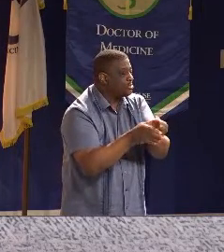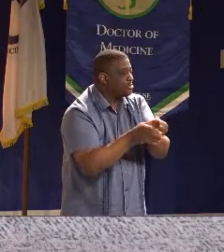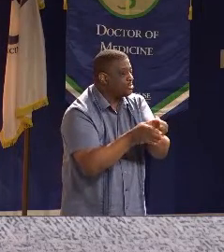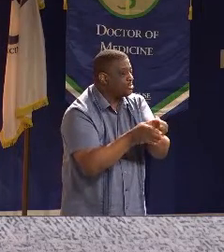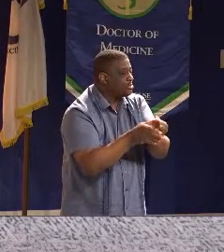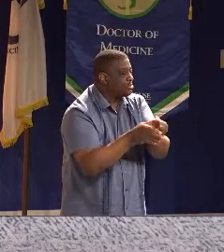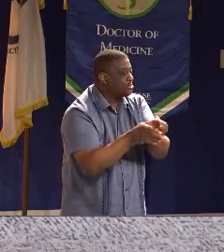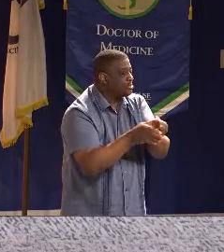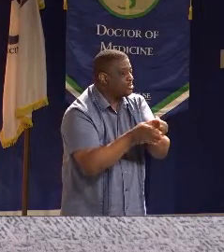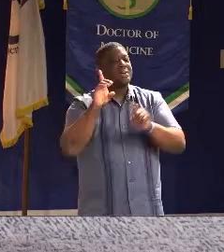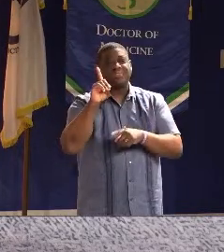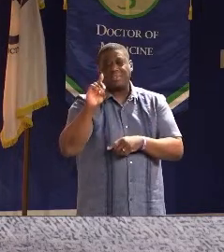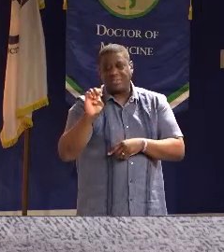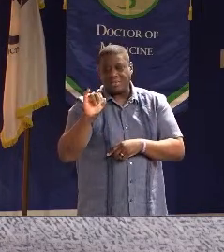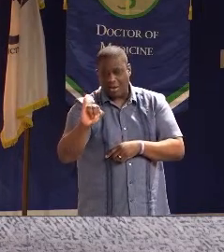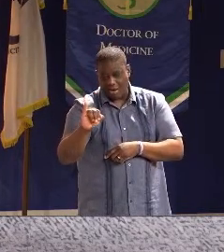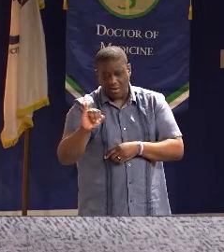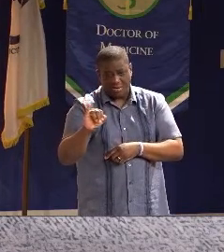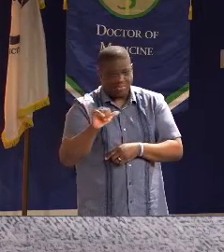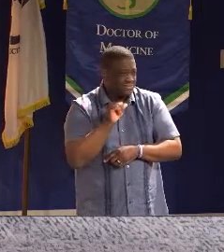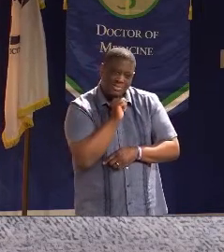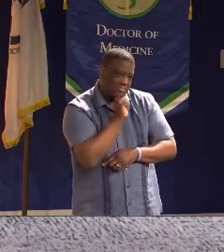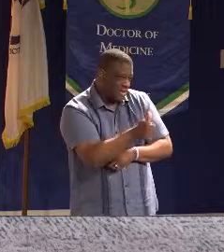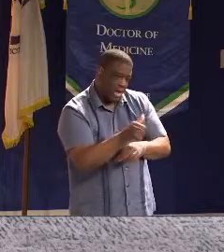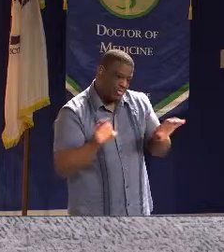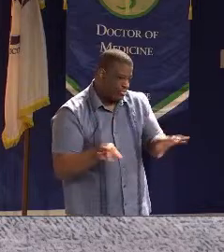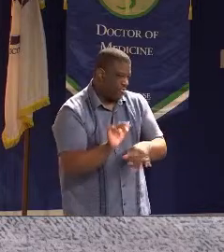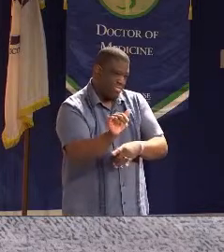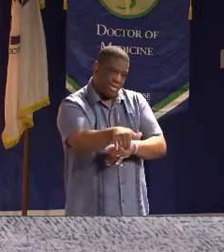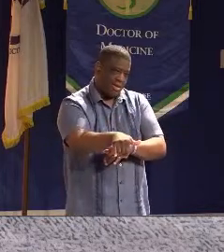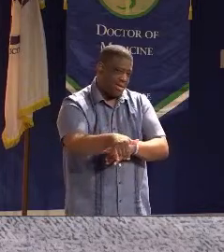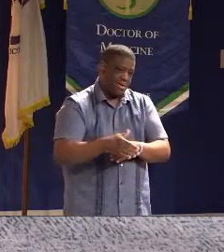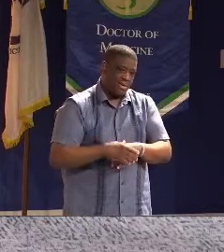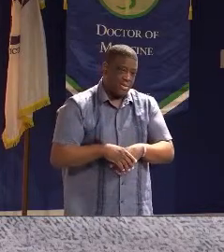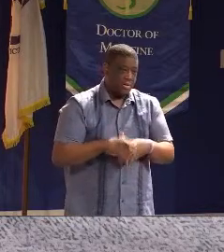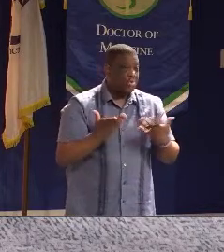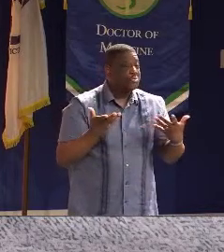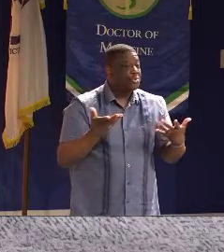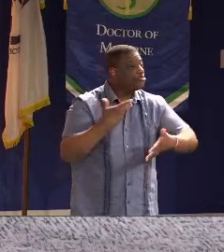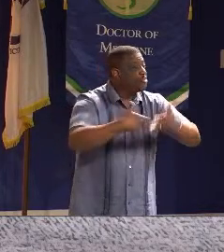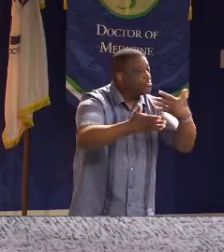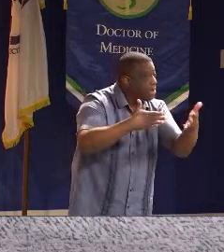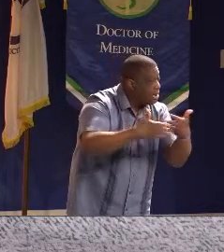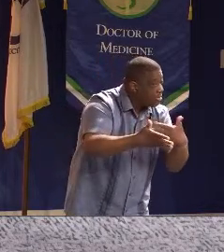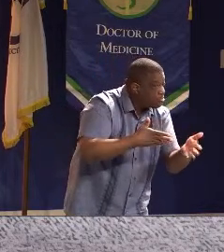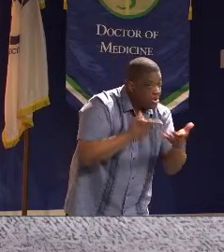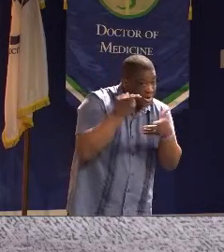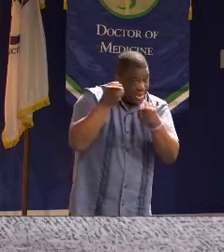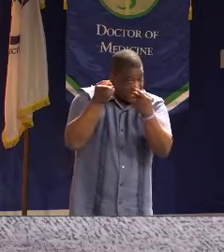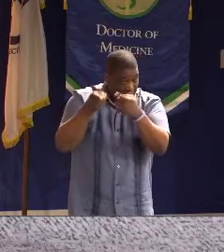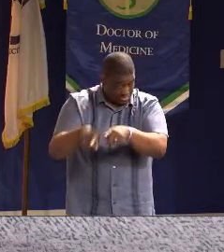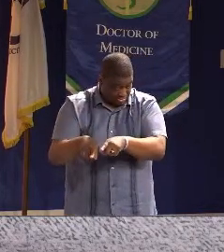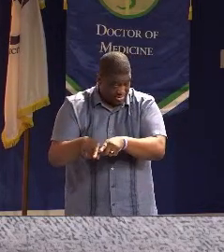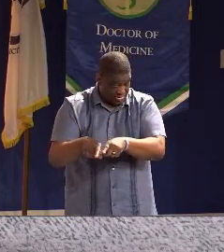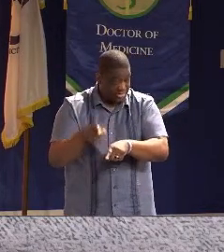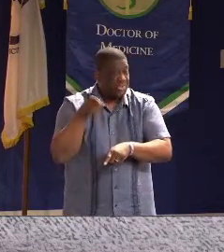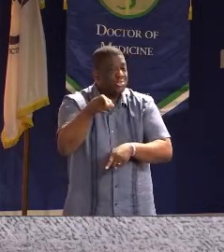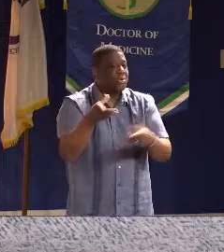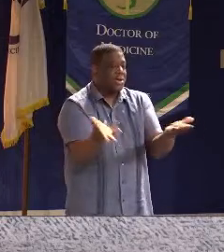but DEI did not do that. So no matter what you